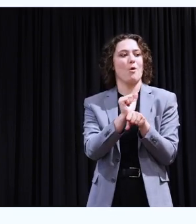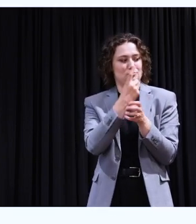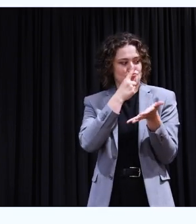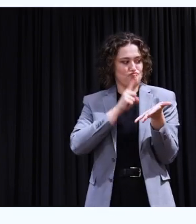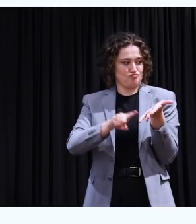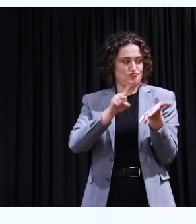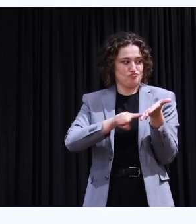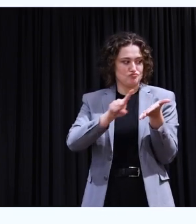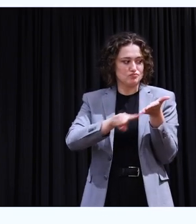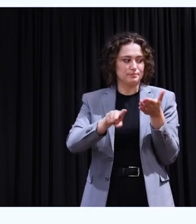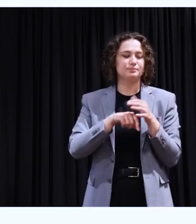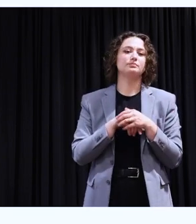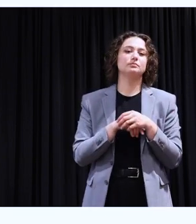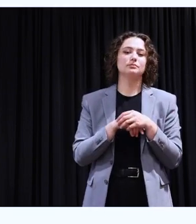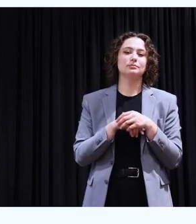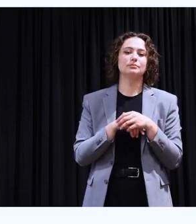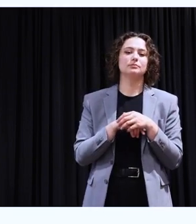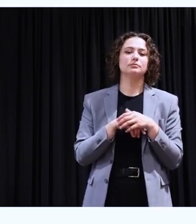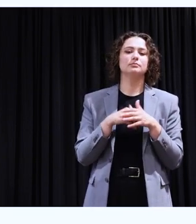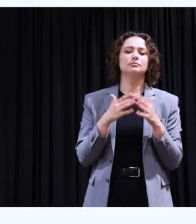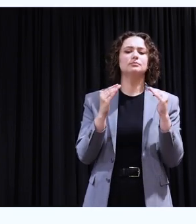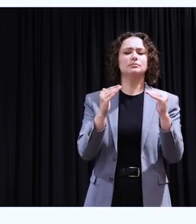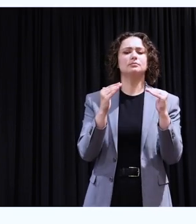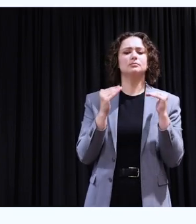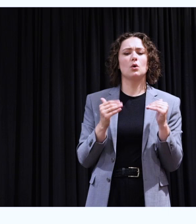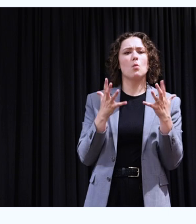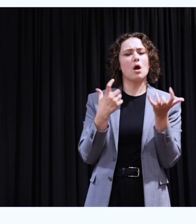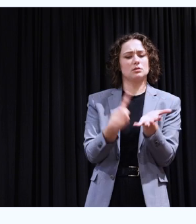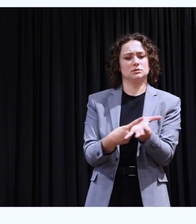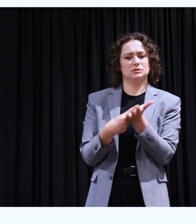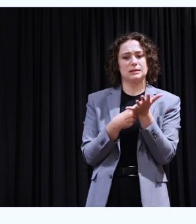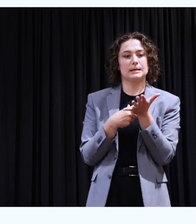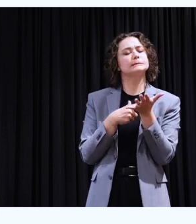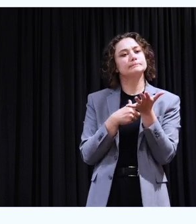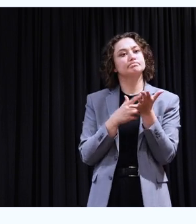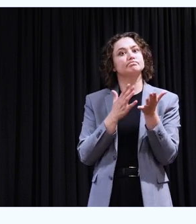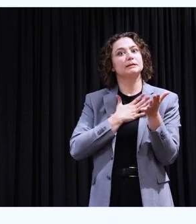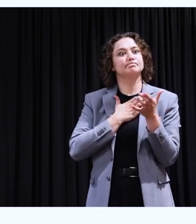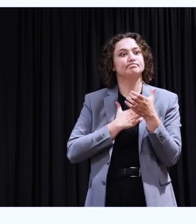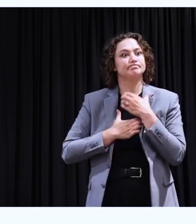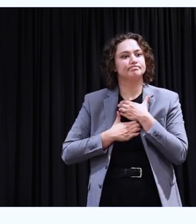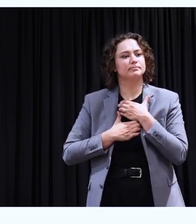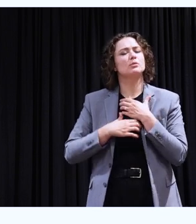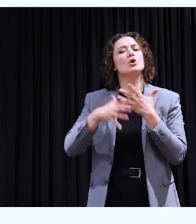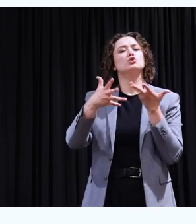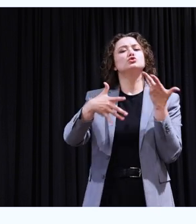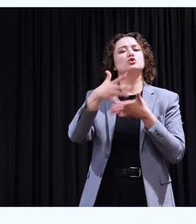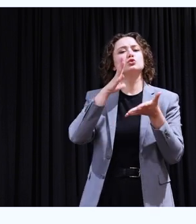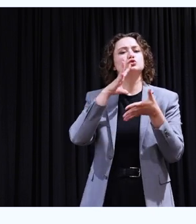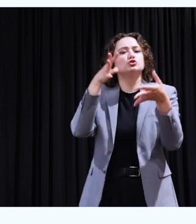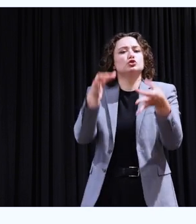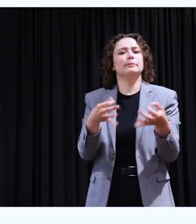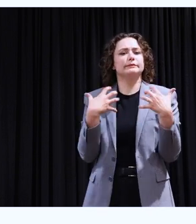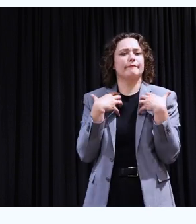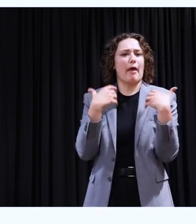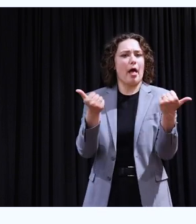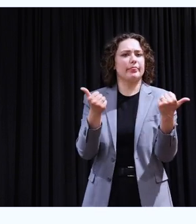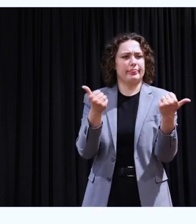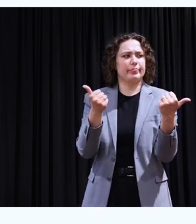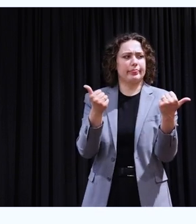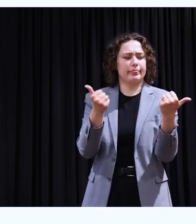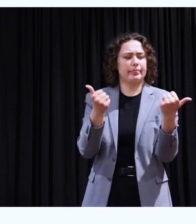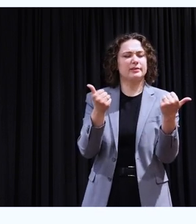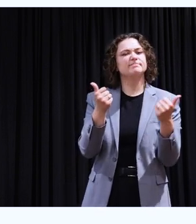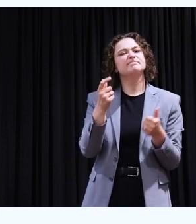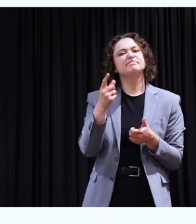So next I'm going to talk about something that I'm super passionate about, and that's social determinants of health. Because as you think about social determinants of health, sometimes we think